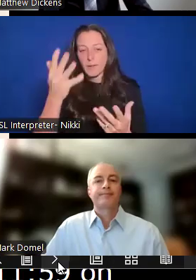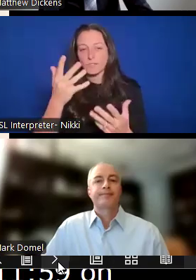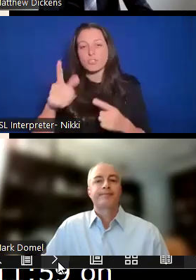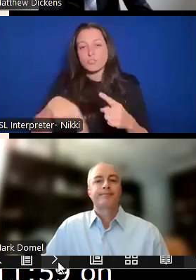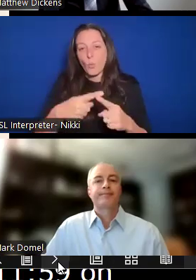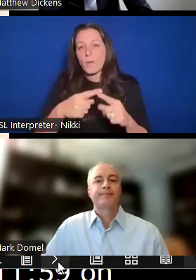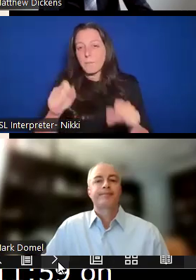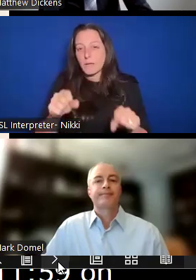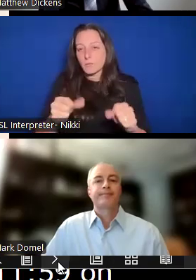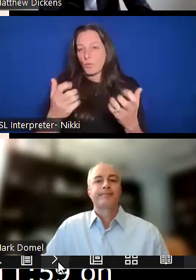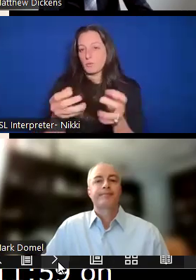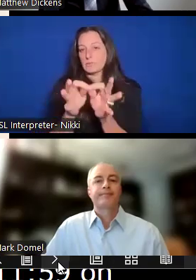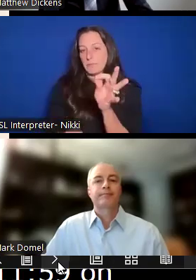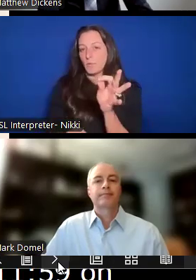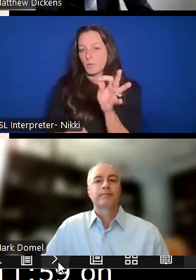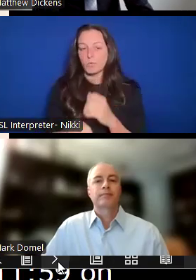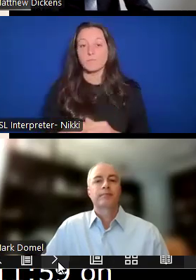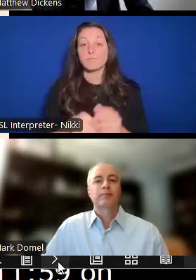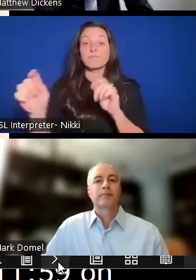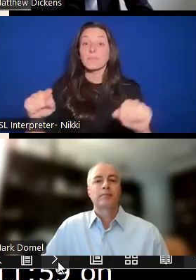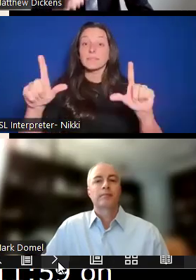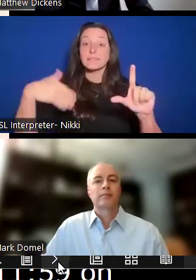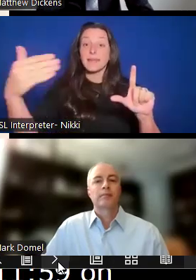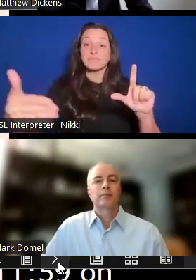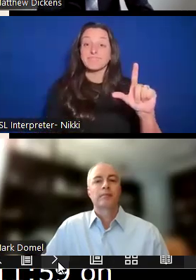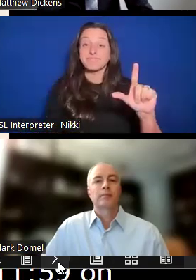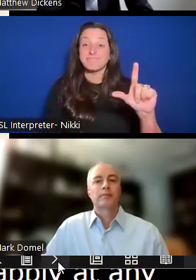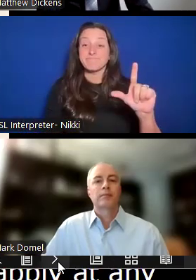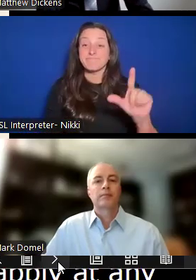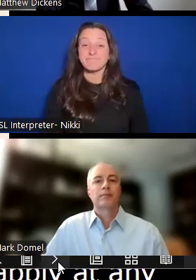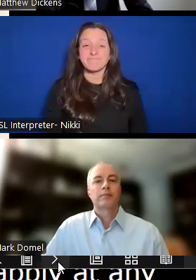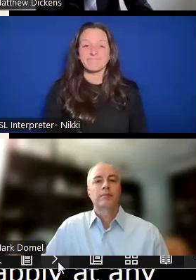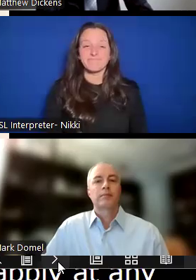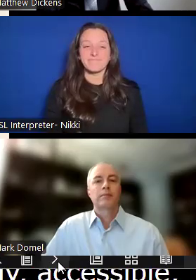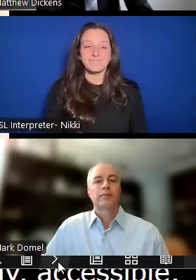application. Slide. Slide.